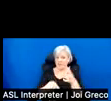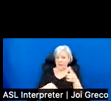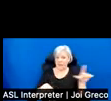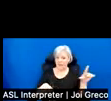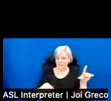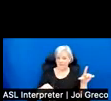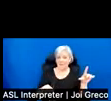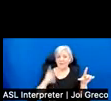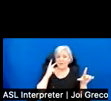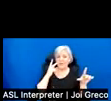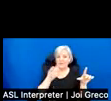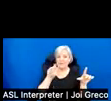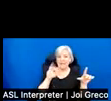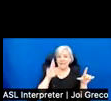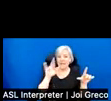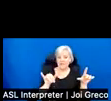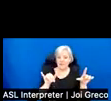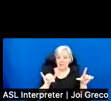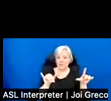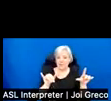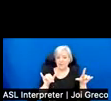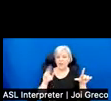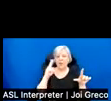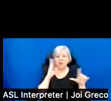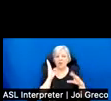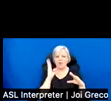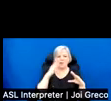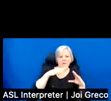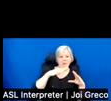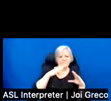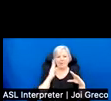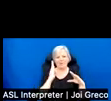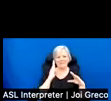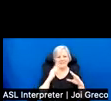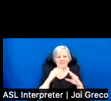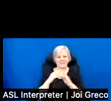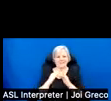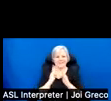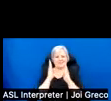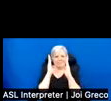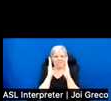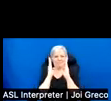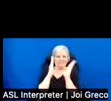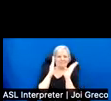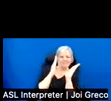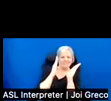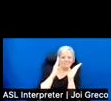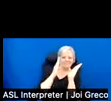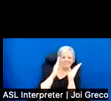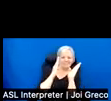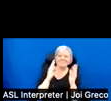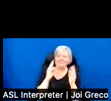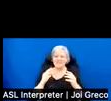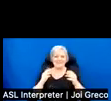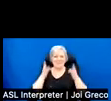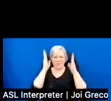seeing is an x-ray of the alignment of that particular leg. And you can see that it's not really perfectly aligned. There's misalignment in that. The